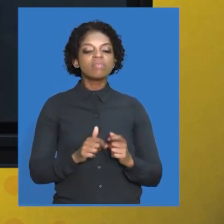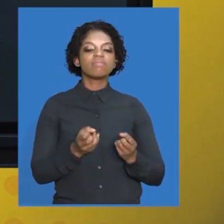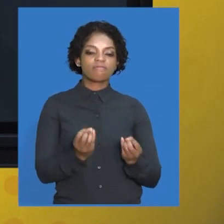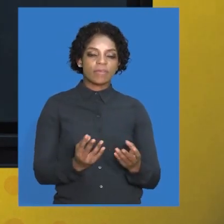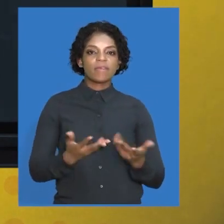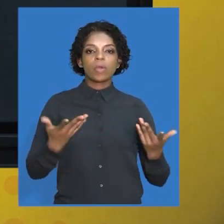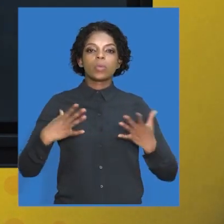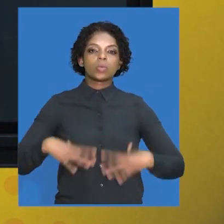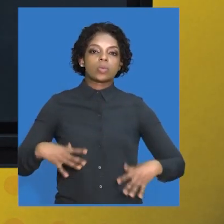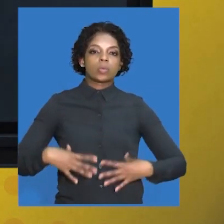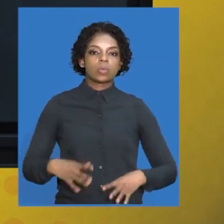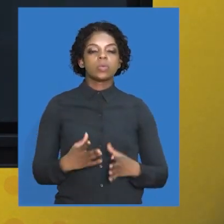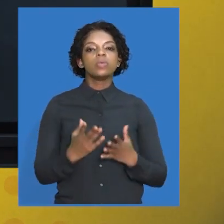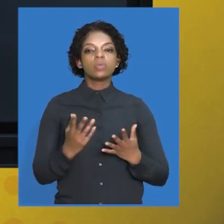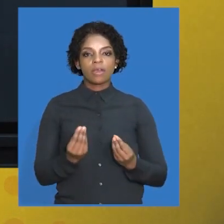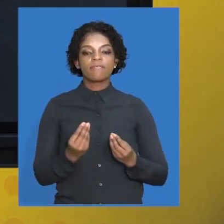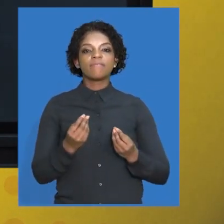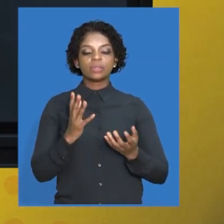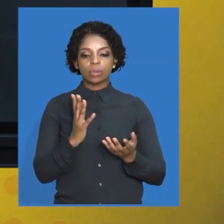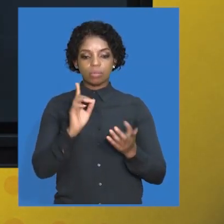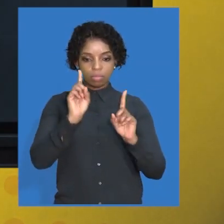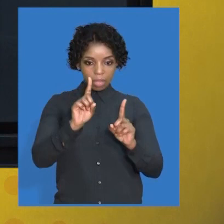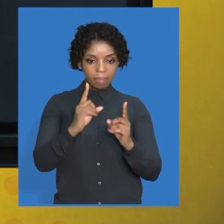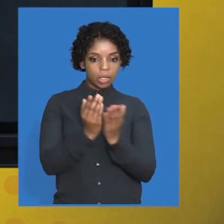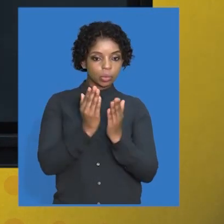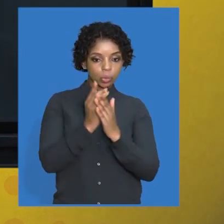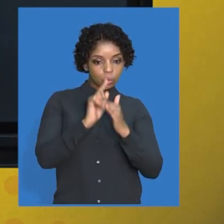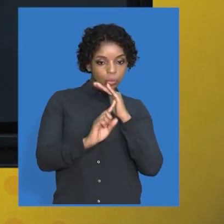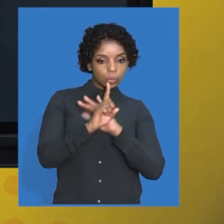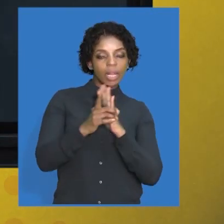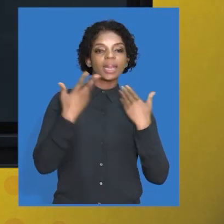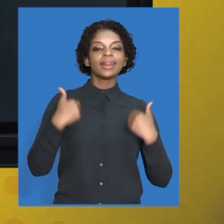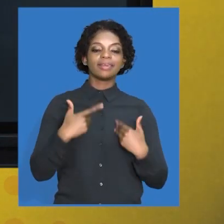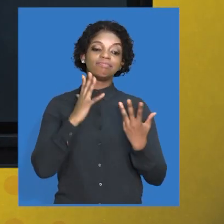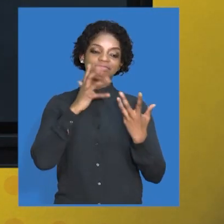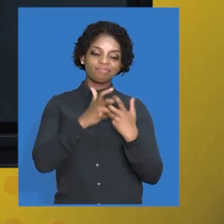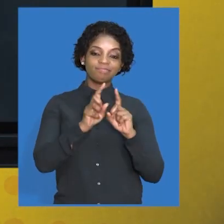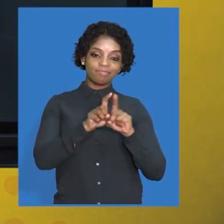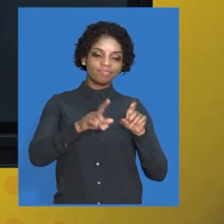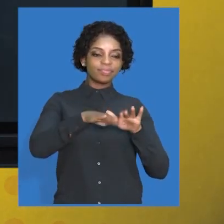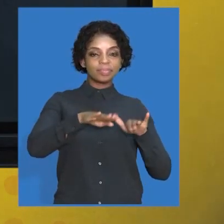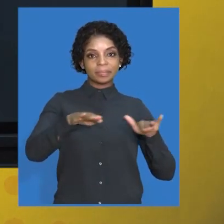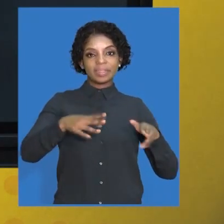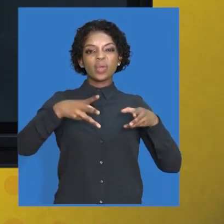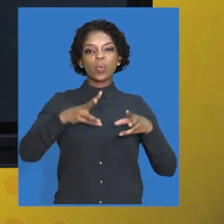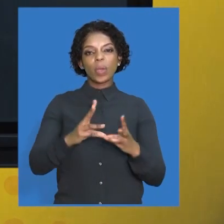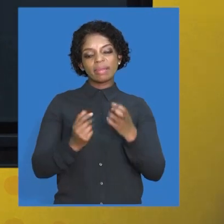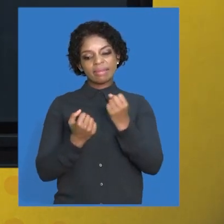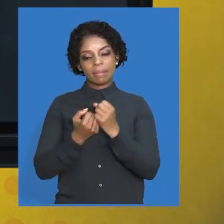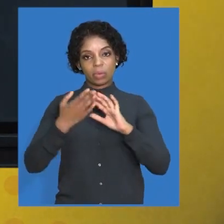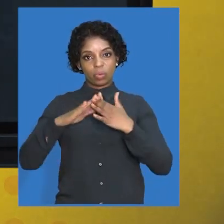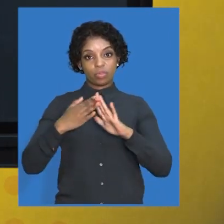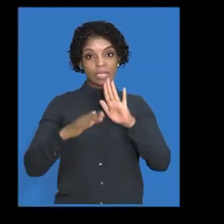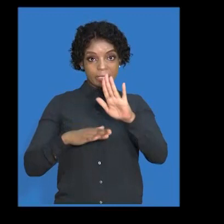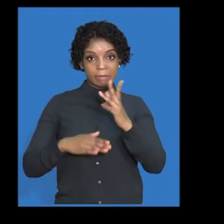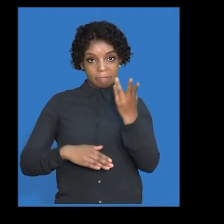feel like they are part of school. This was a way that they could give back to the community. Right, and then they